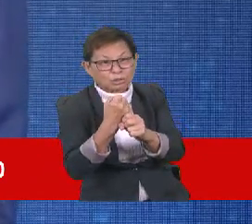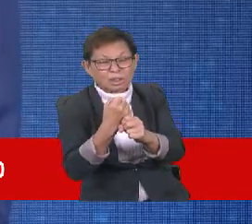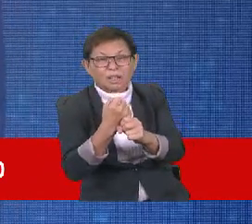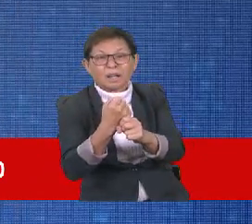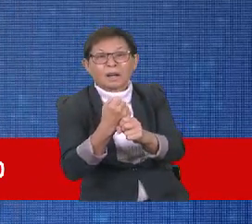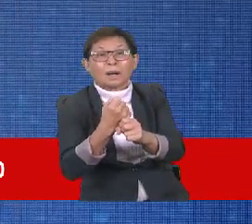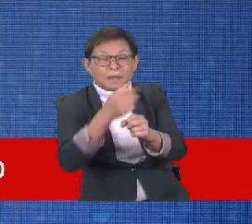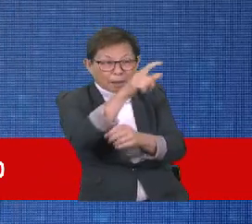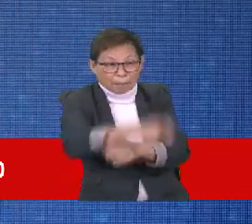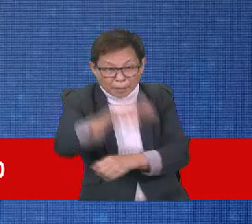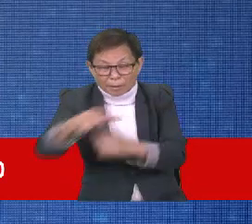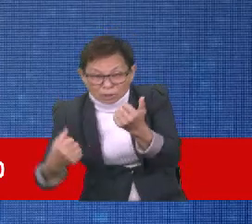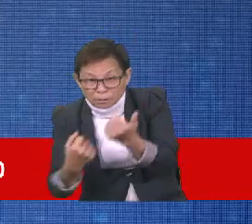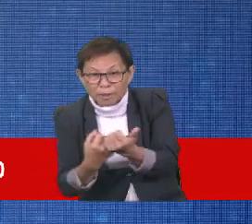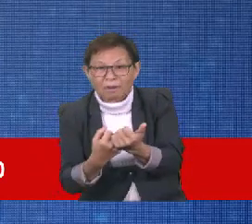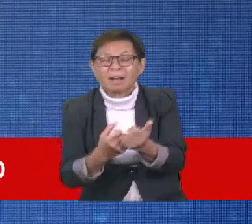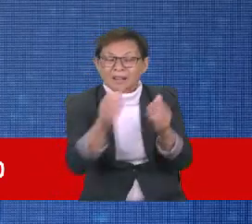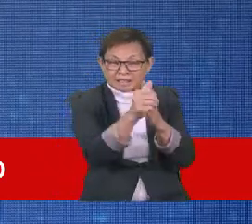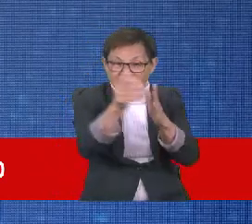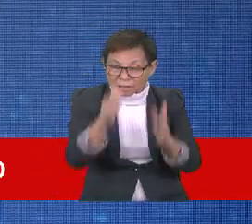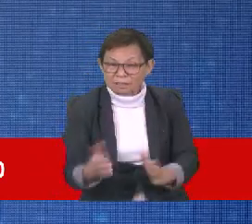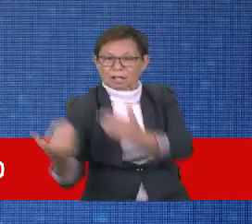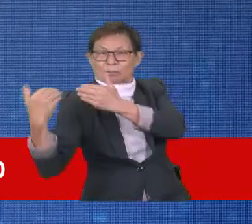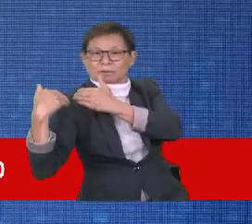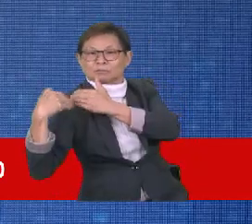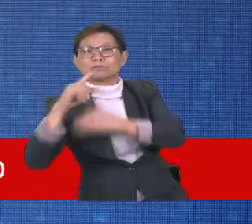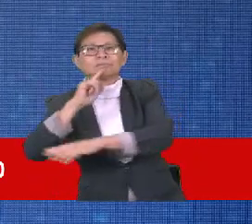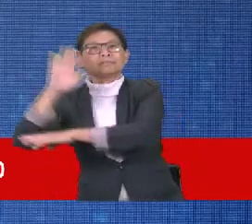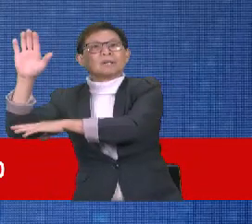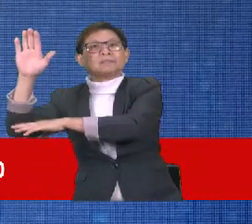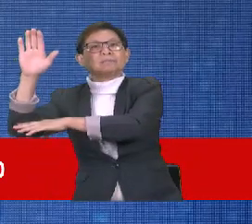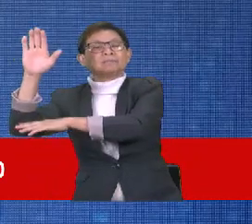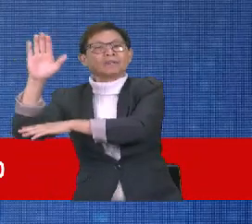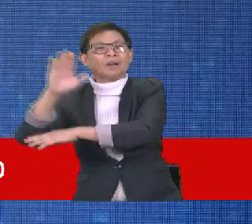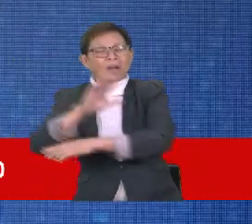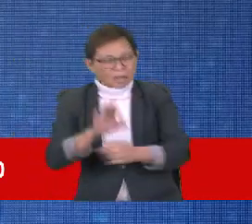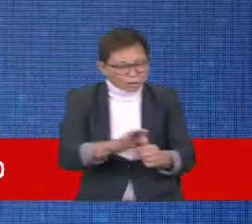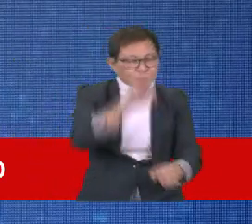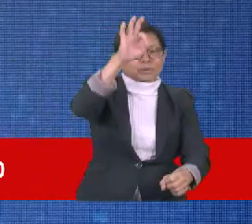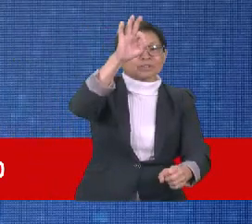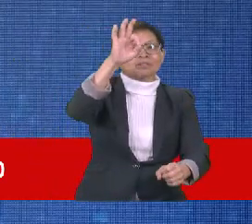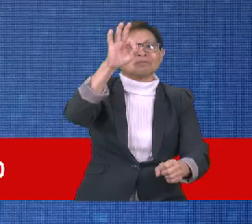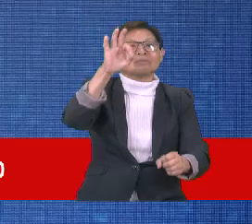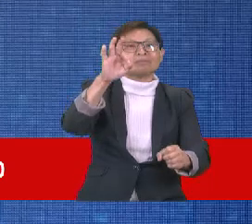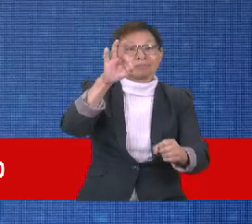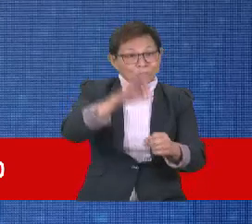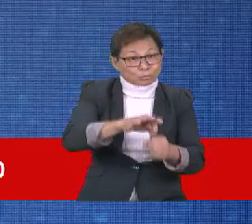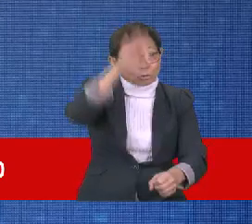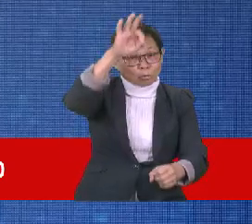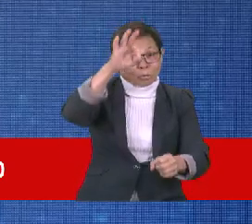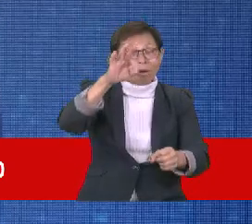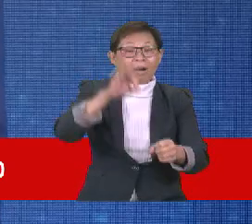are accountable to the mandate, to the spirit of the constitution,